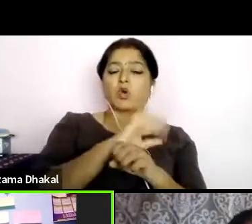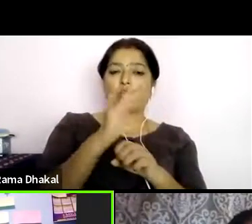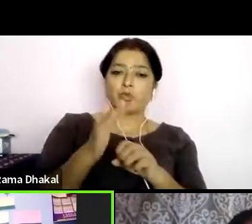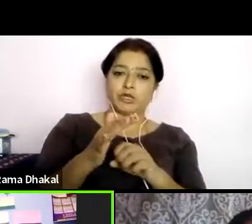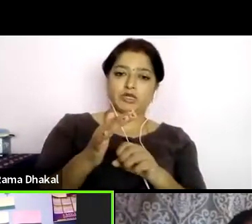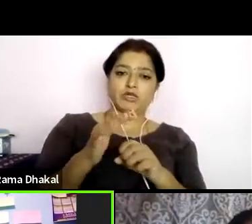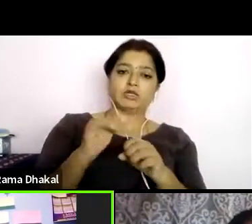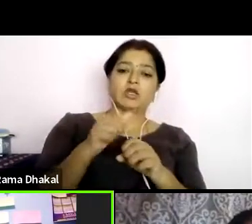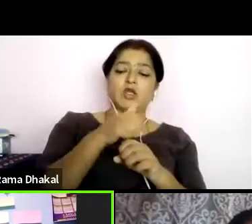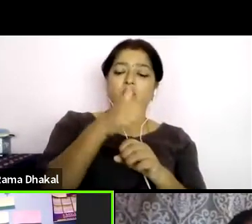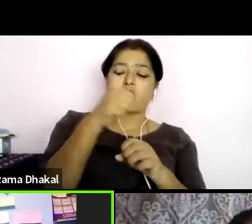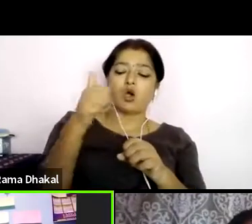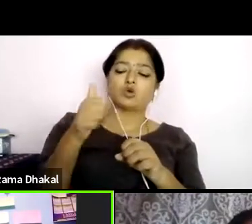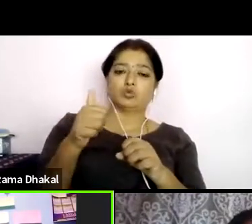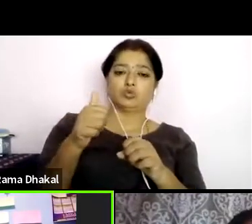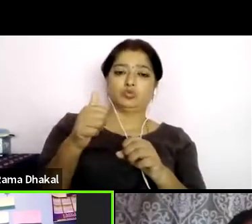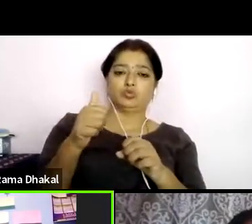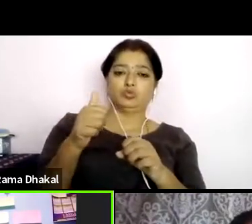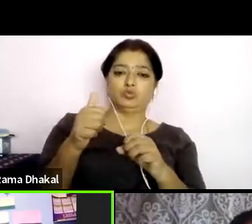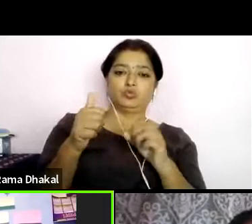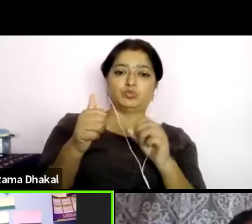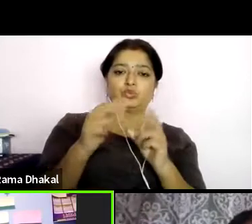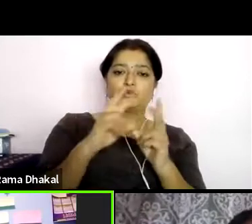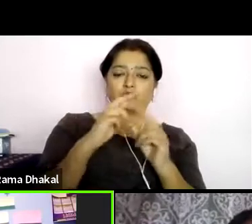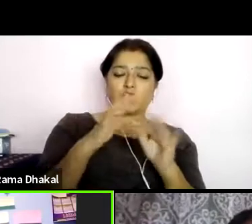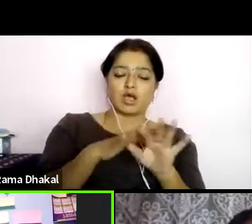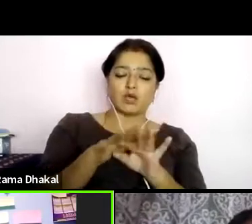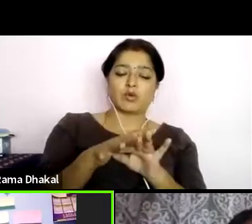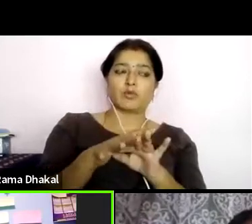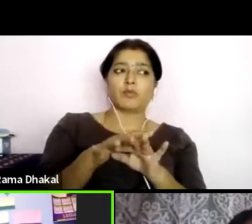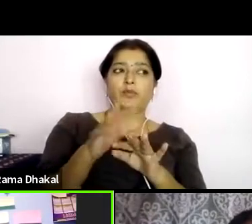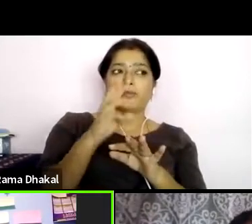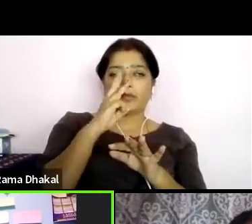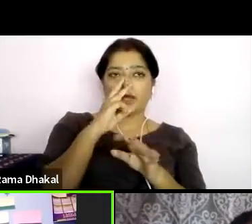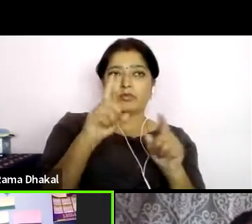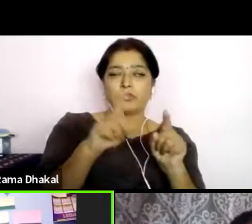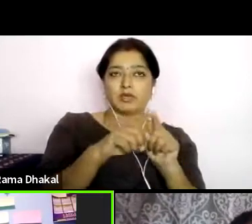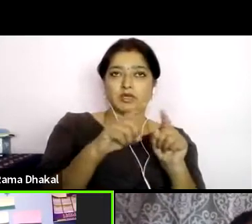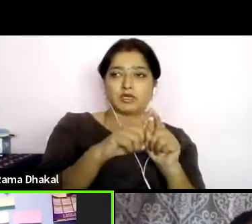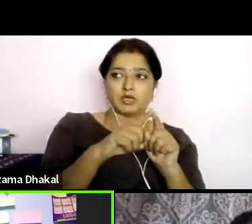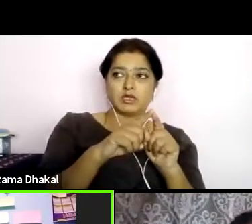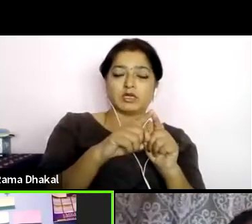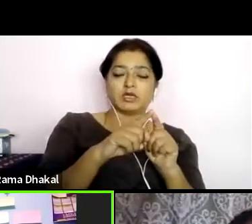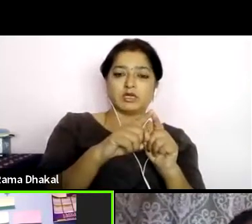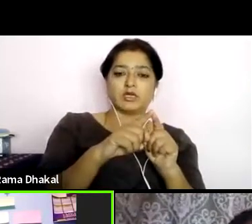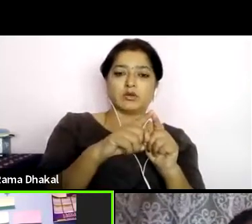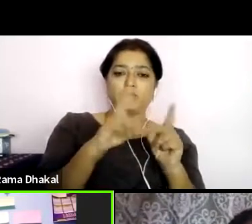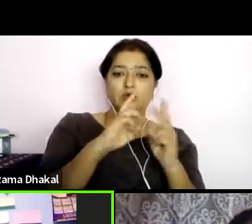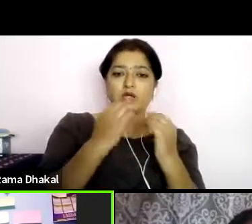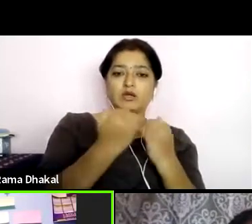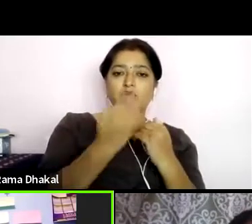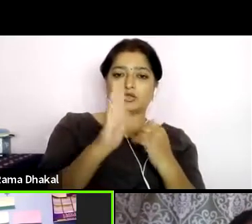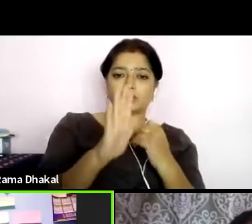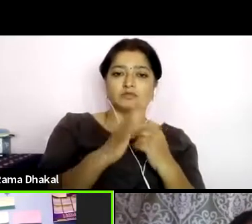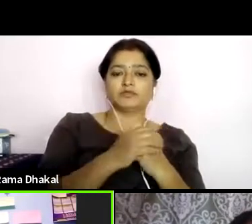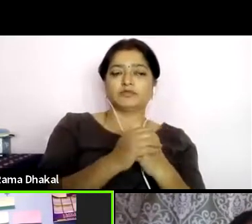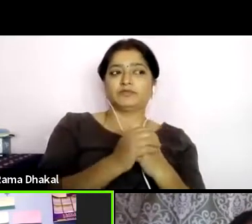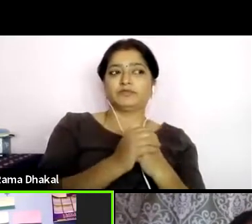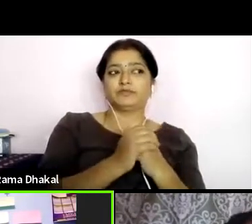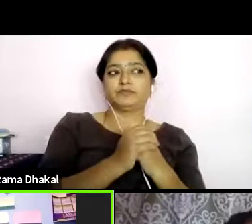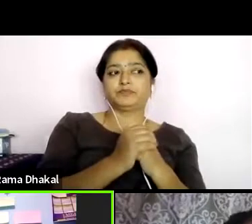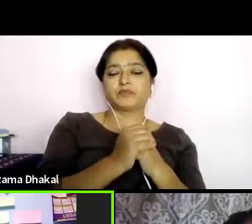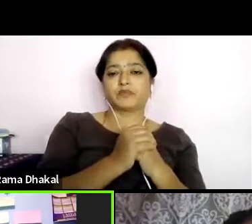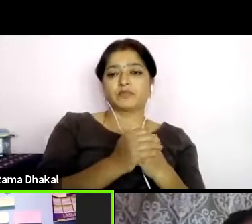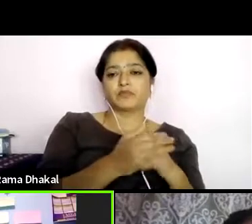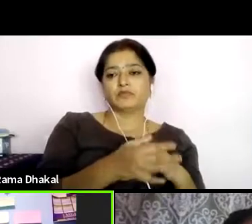properly around them. Because we've realized over the years, I'm sorry to say, but the government in Cameroon is a